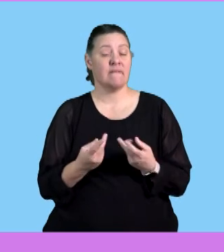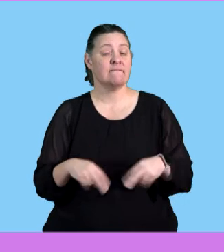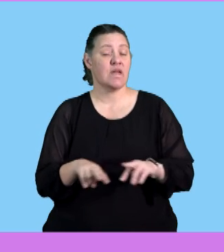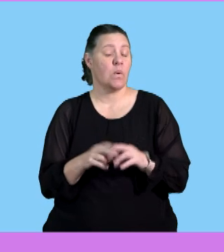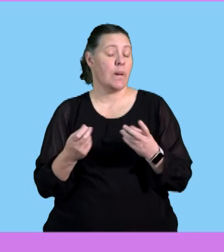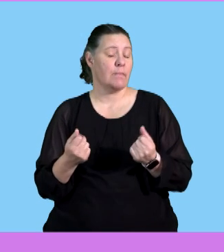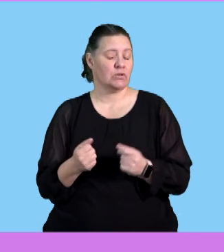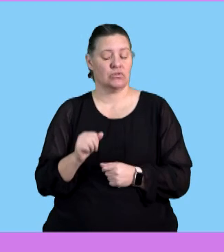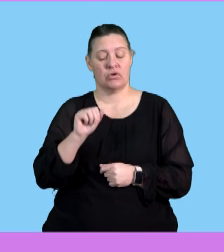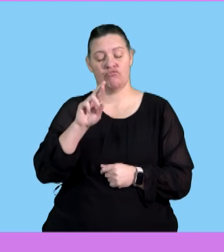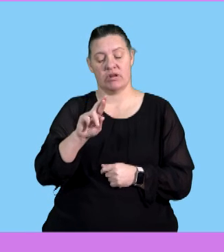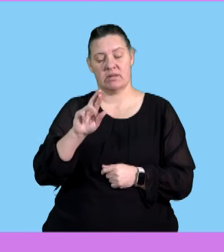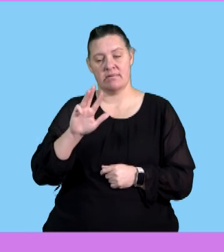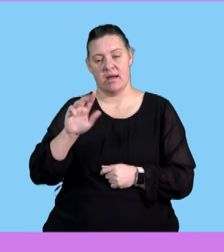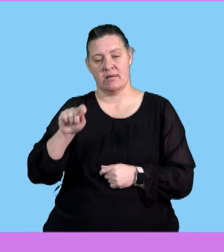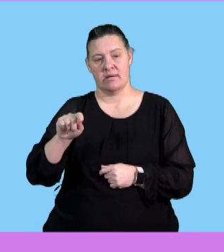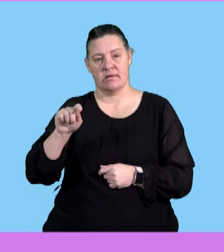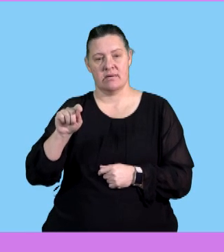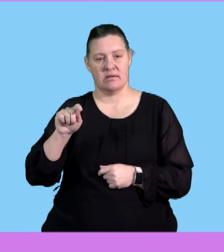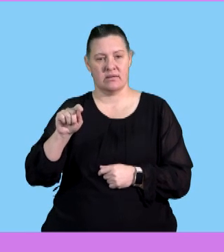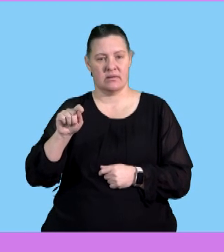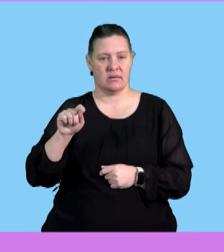with a value of